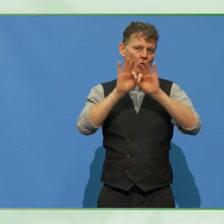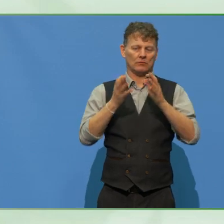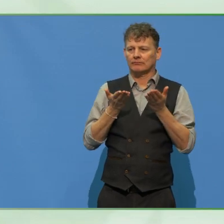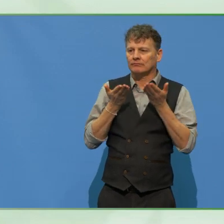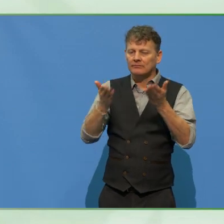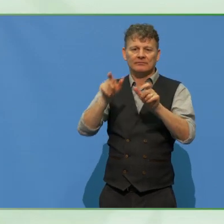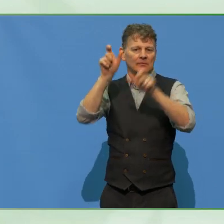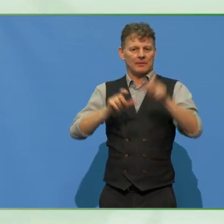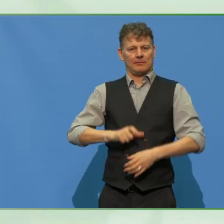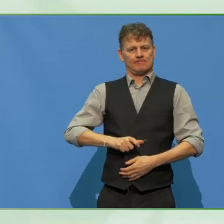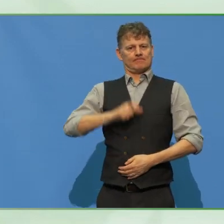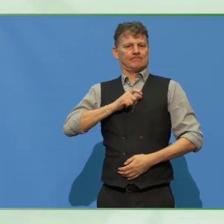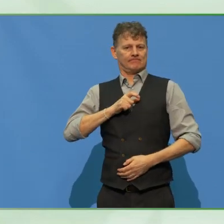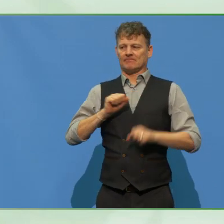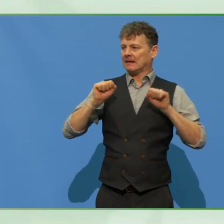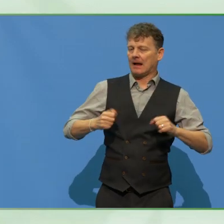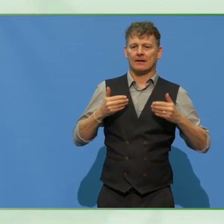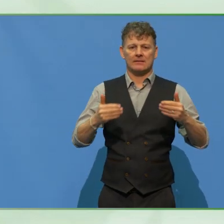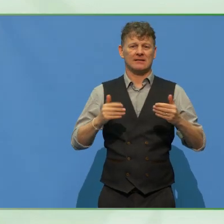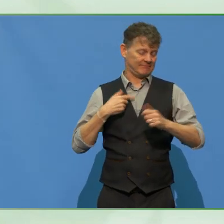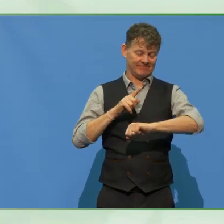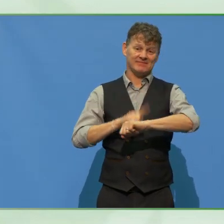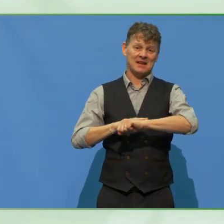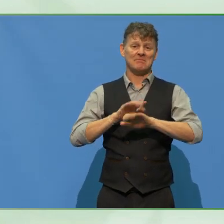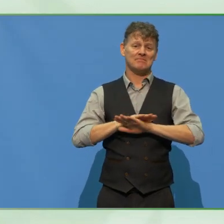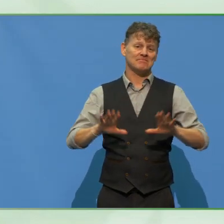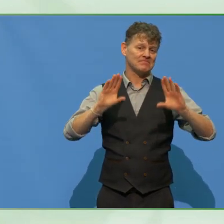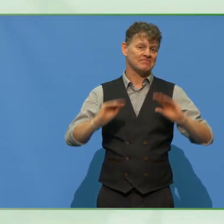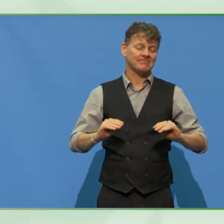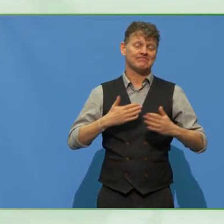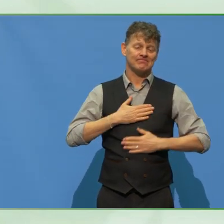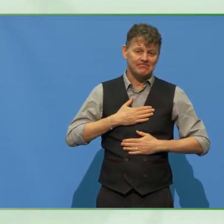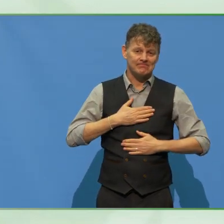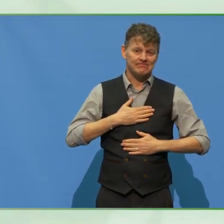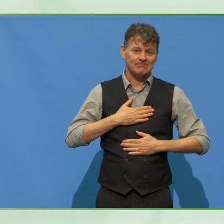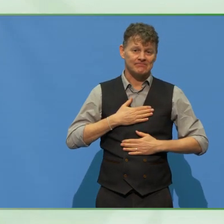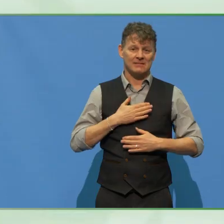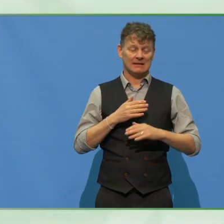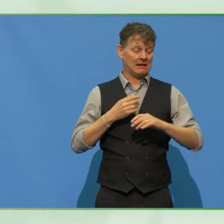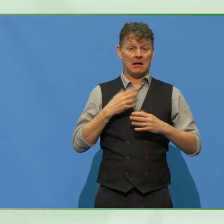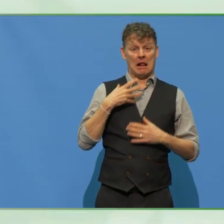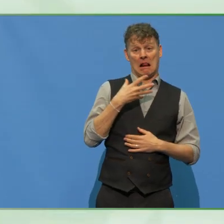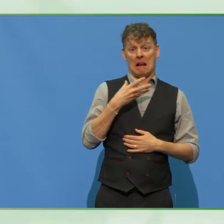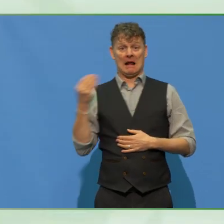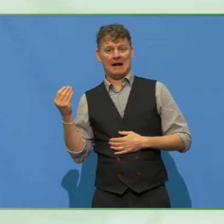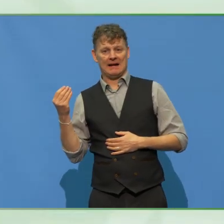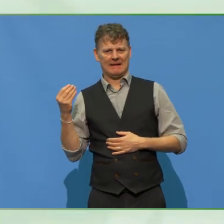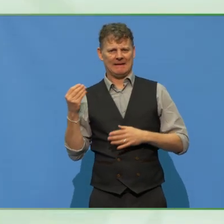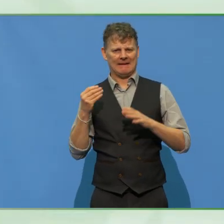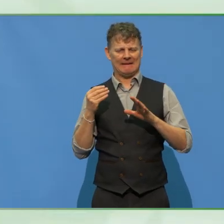be it. We're at time, but before we leave the stage, and Jenny, while you are not leaving accessibility at